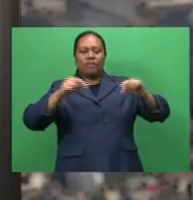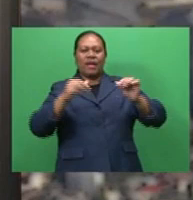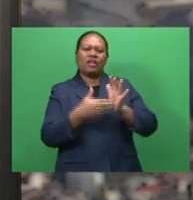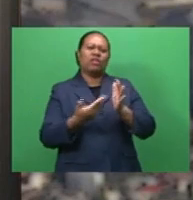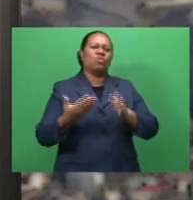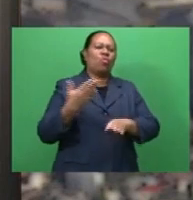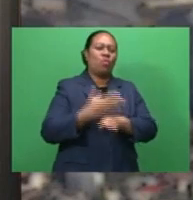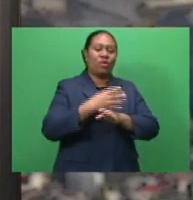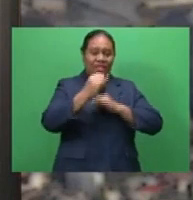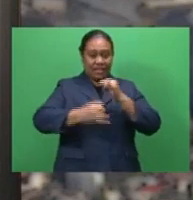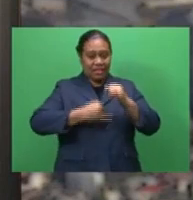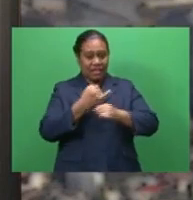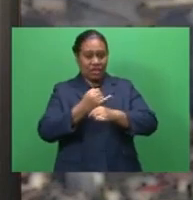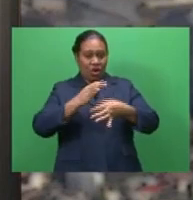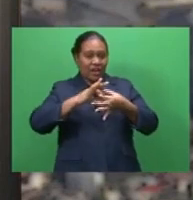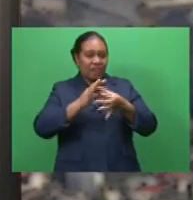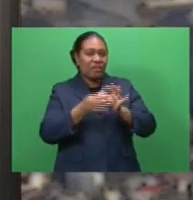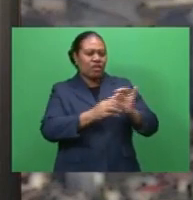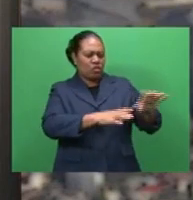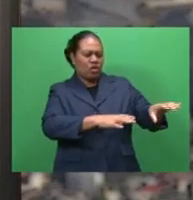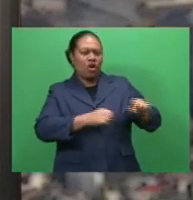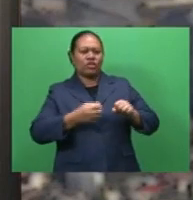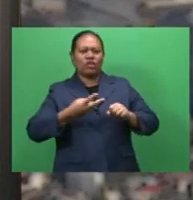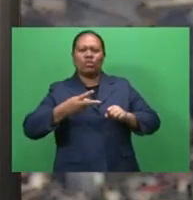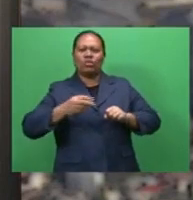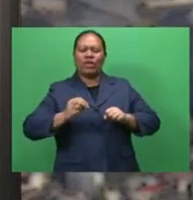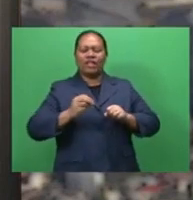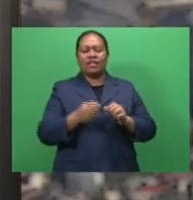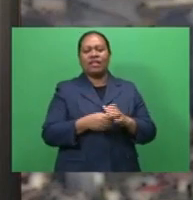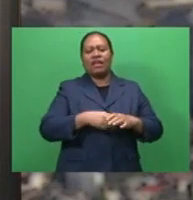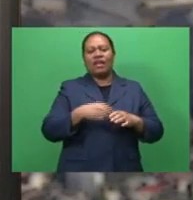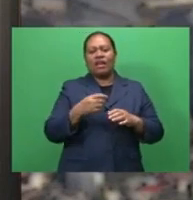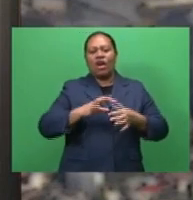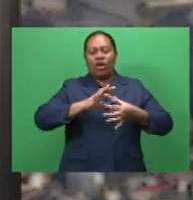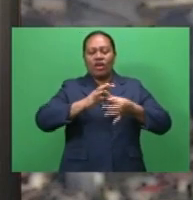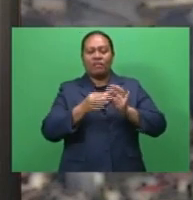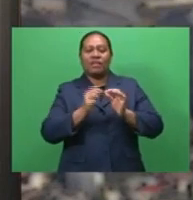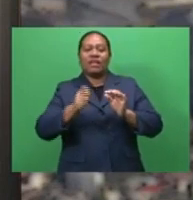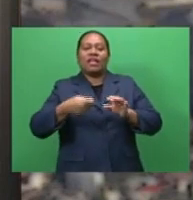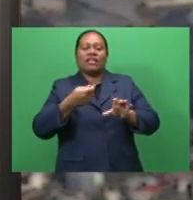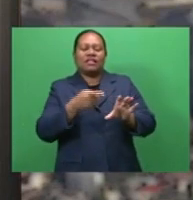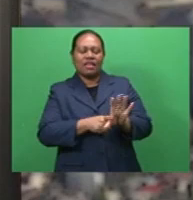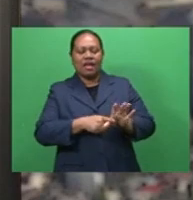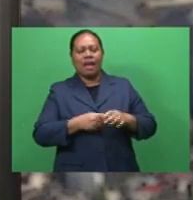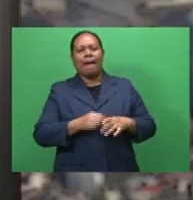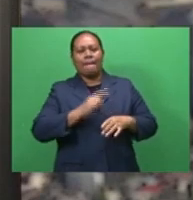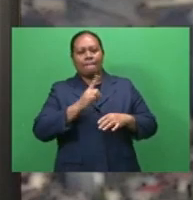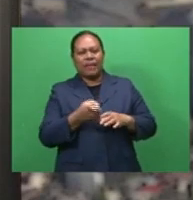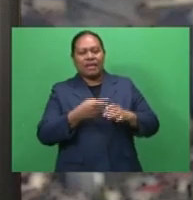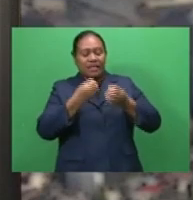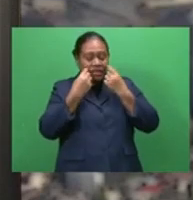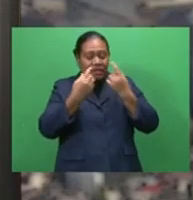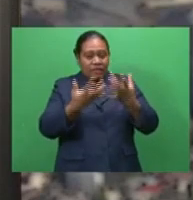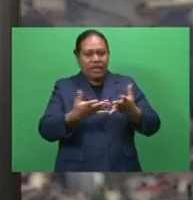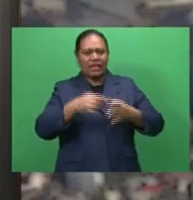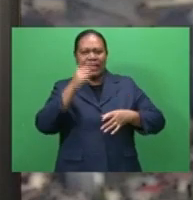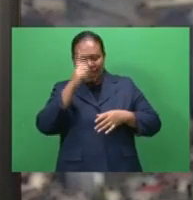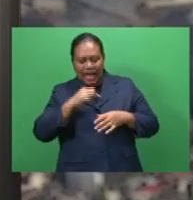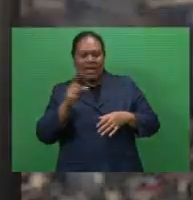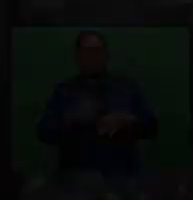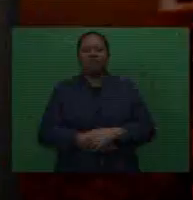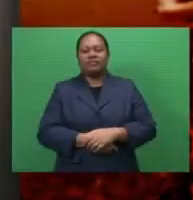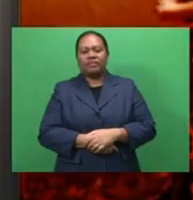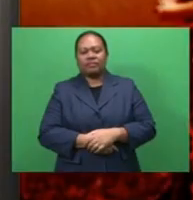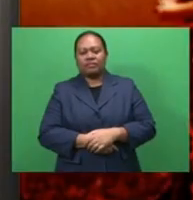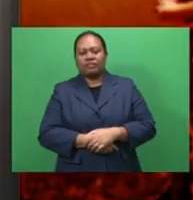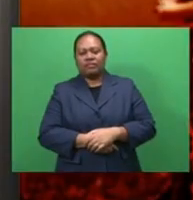the International Olympic Committee to host the Tokyo Games next year. It comes after the head of the IOC admitted the event could be cancelled